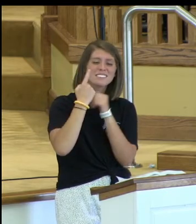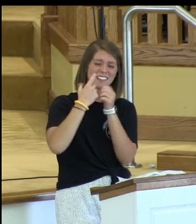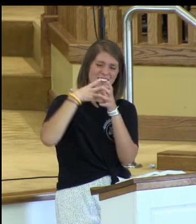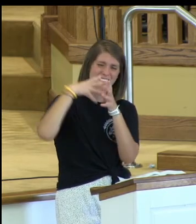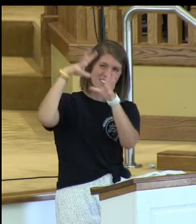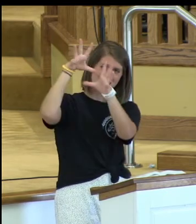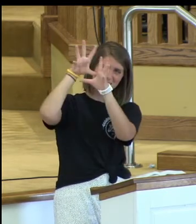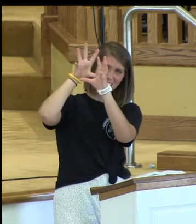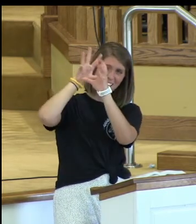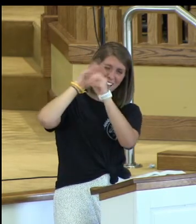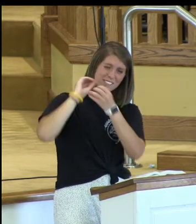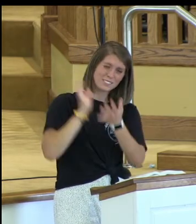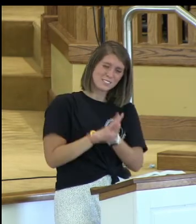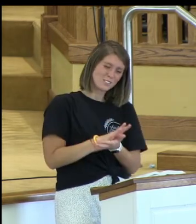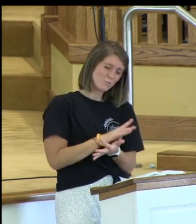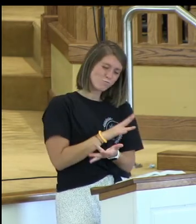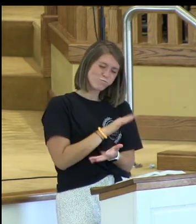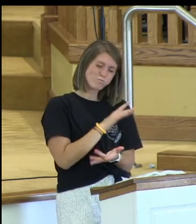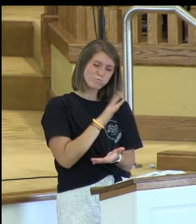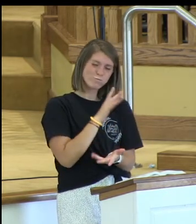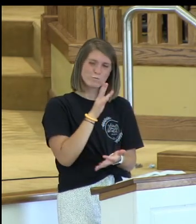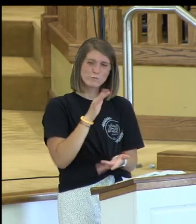glory,